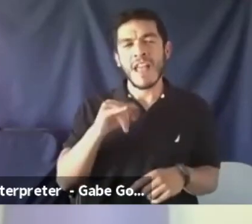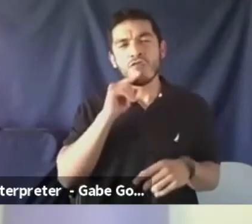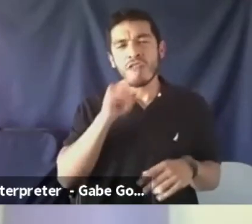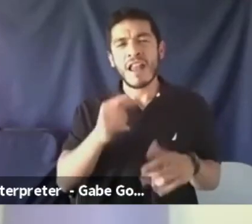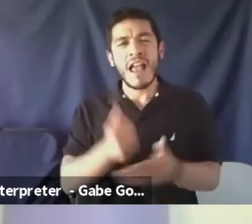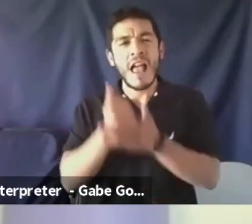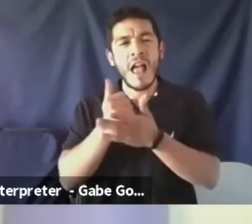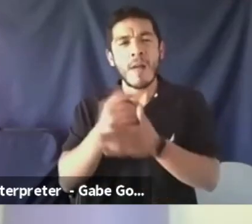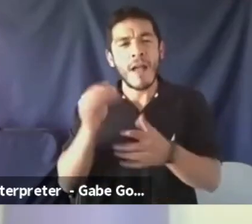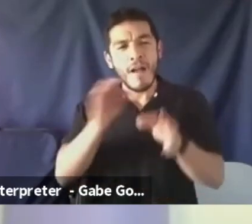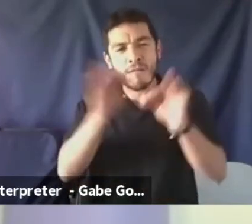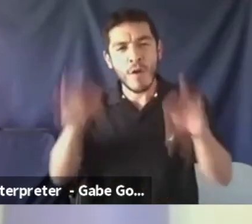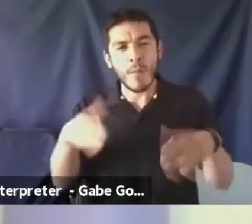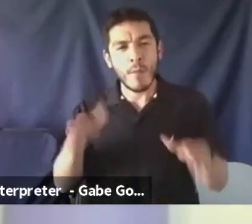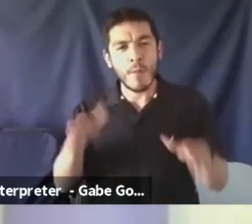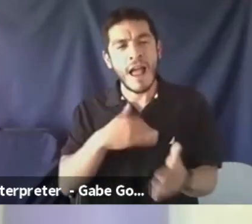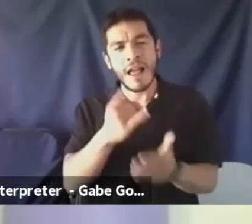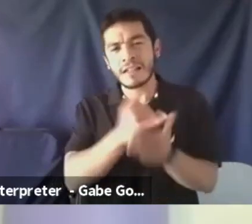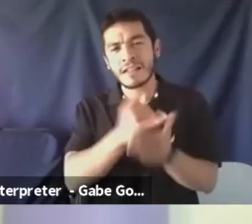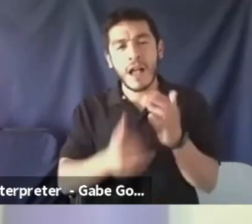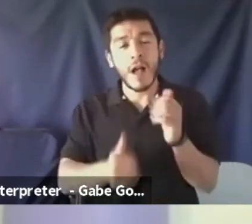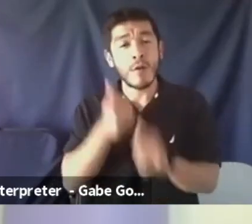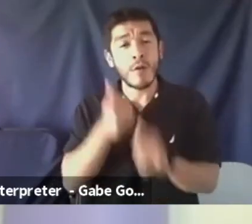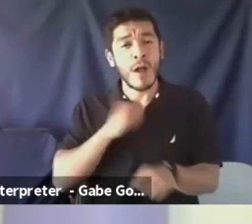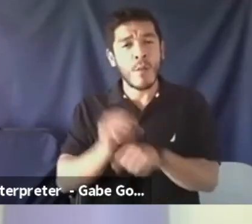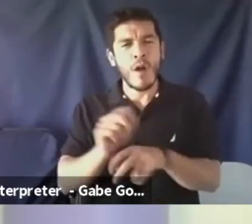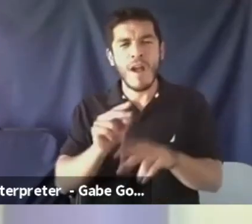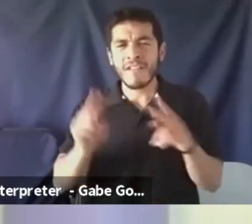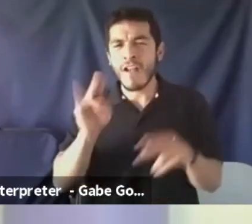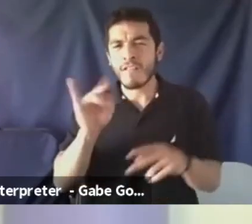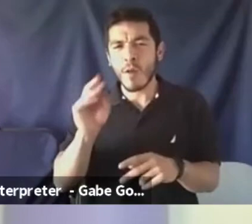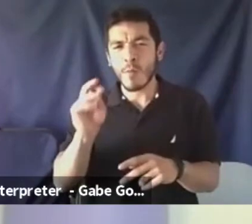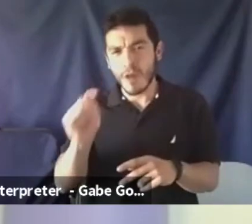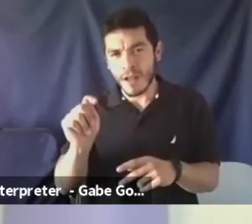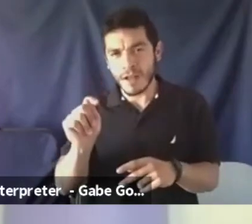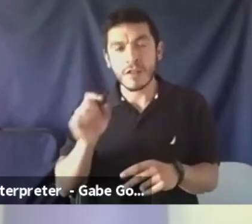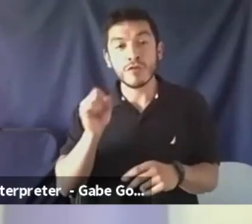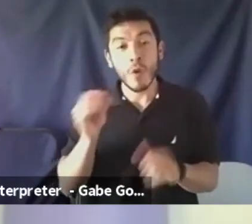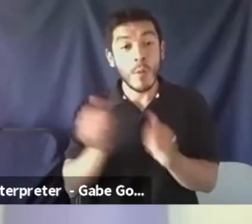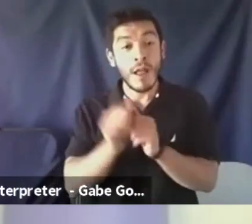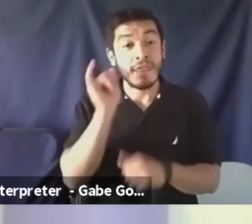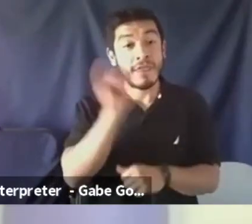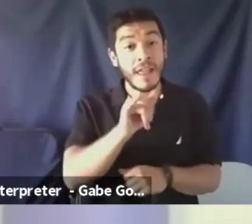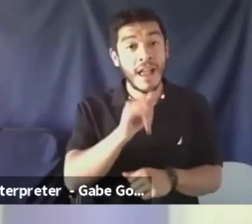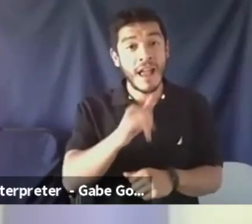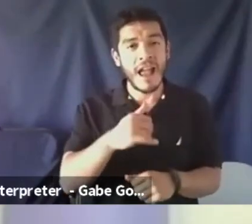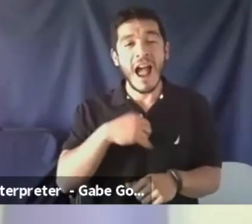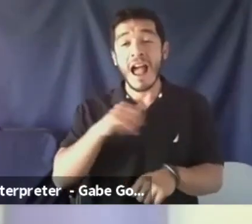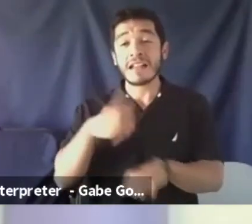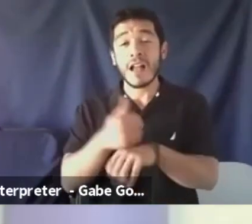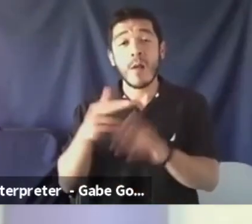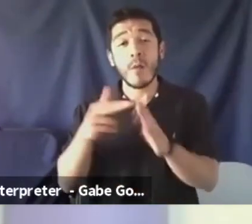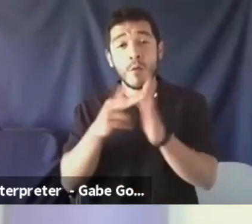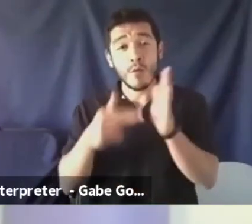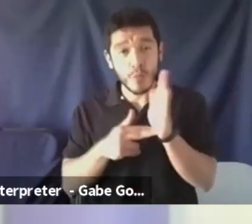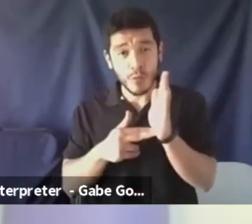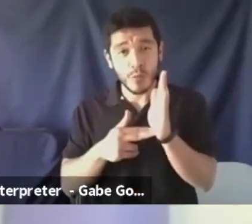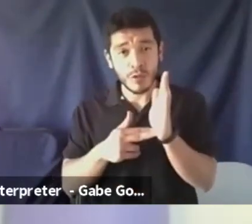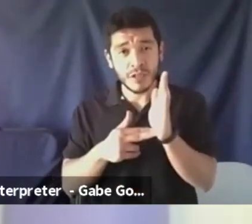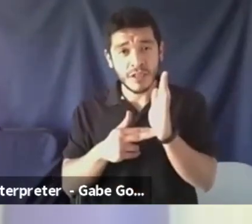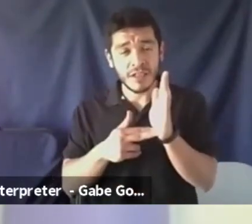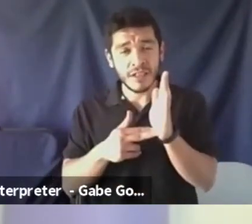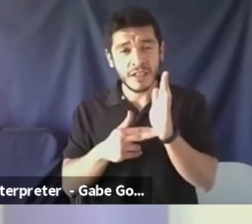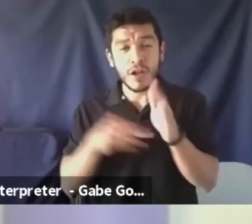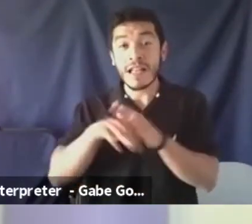I design. Most of my work is very vibrant. So with this, I basically set up rules. So in